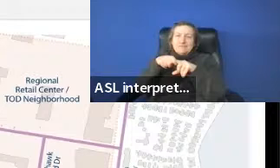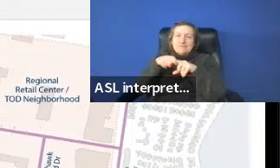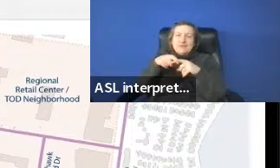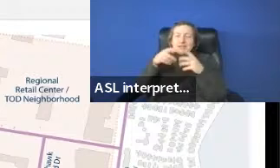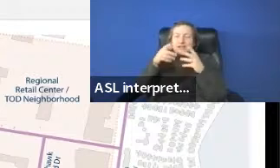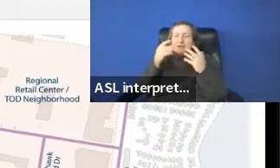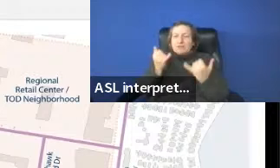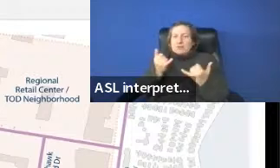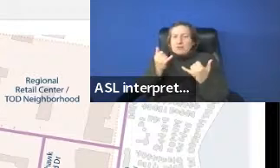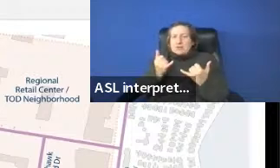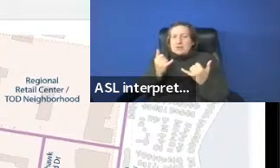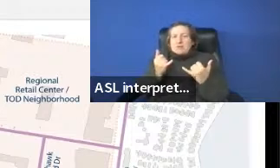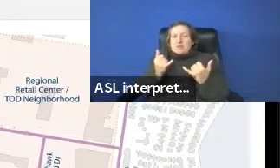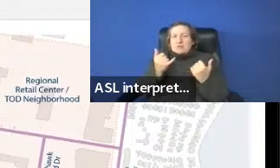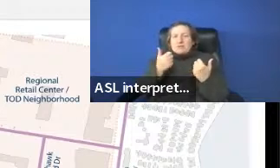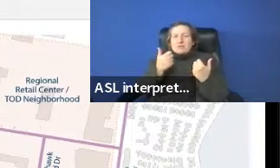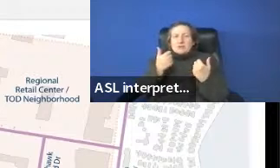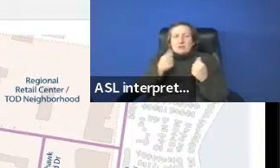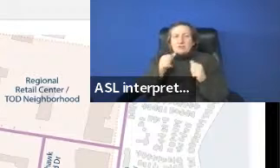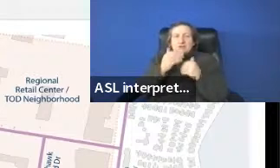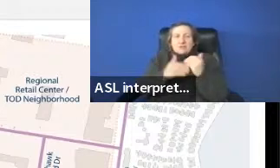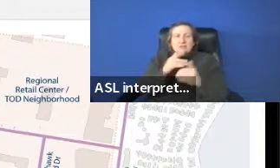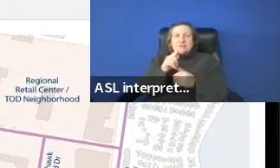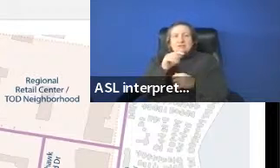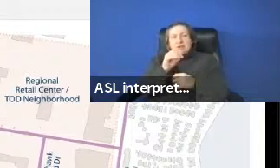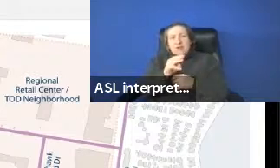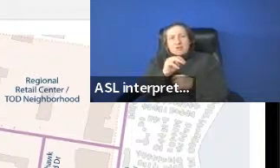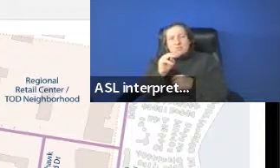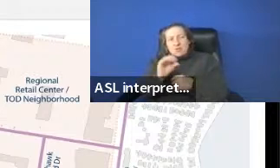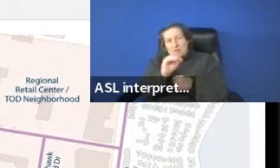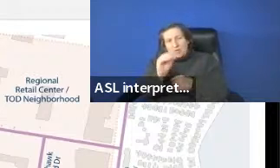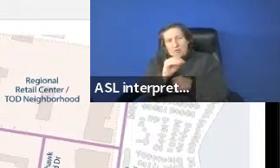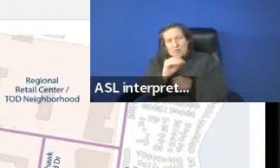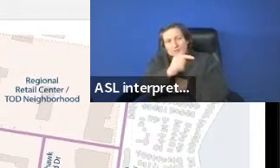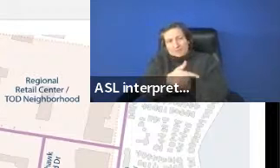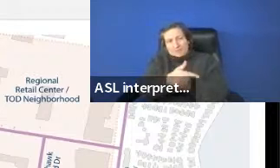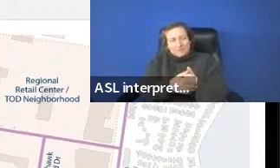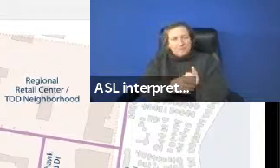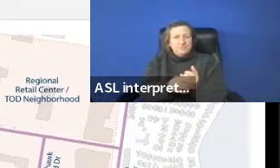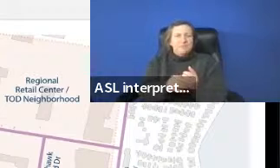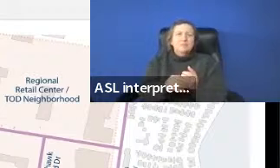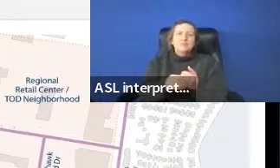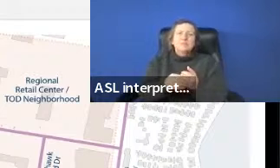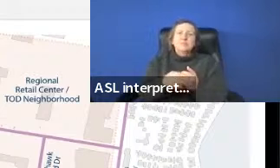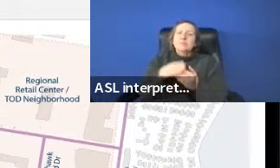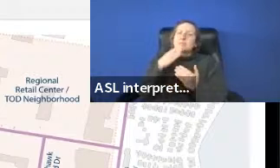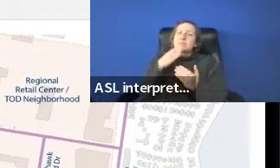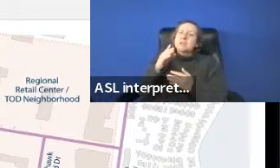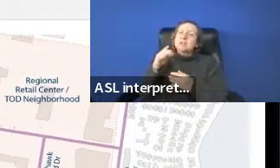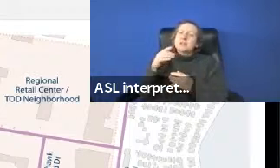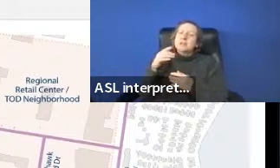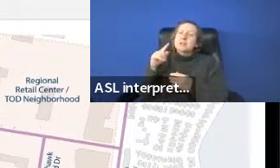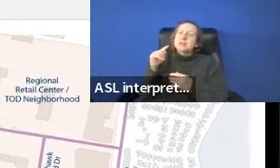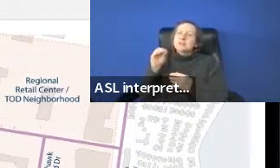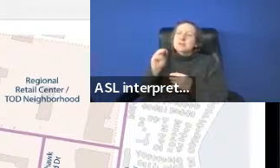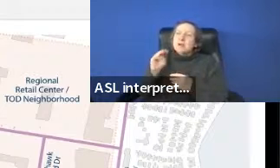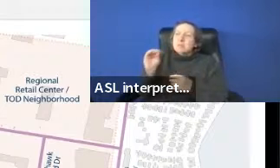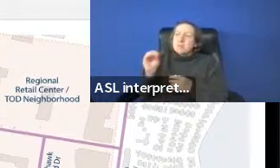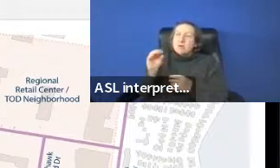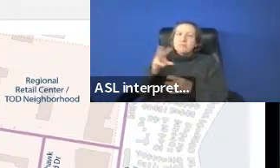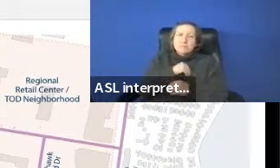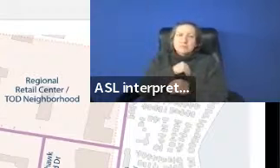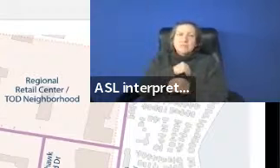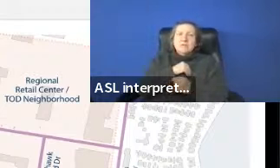moment and trudge on. So Tom O'Connor, you're up. Thanks, Sam. Tom O works. I think we are talking